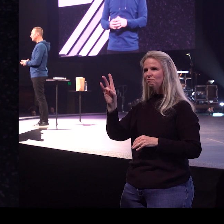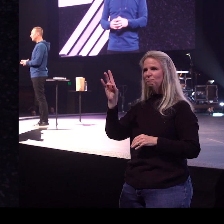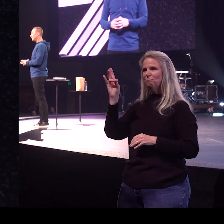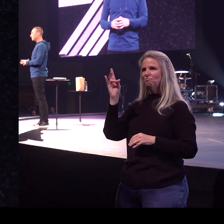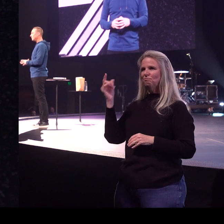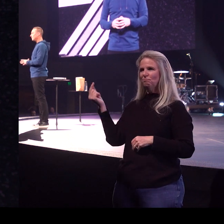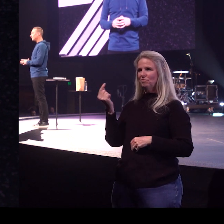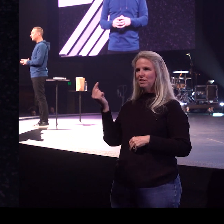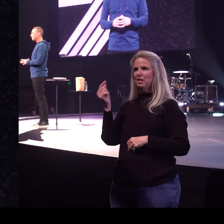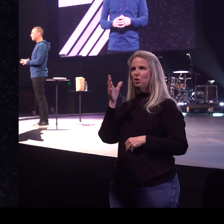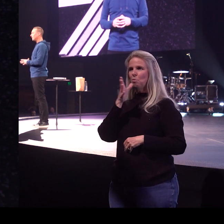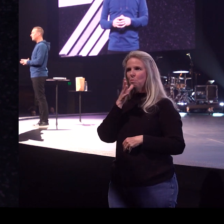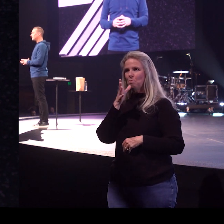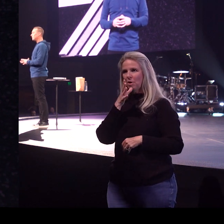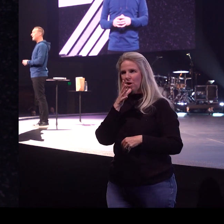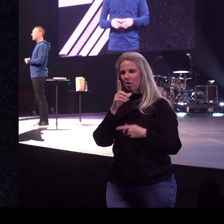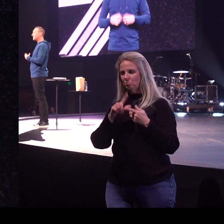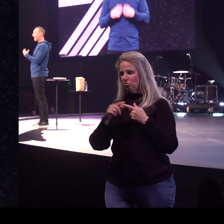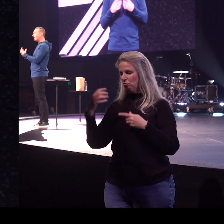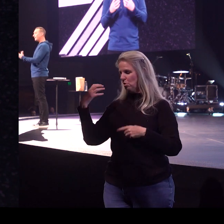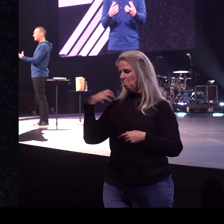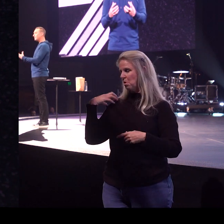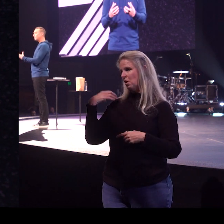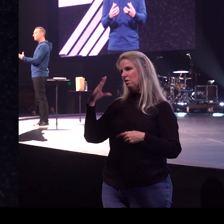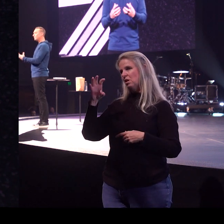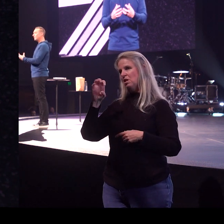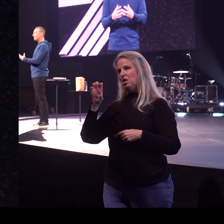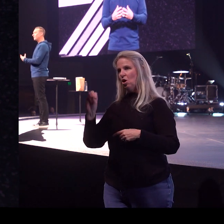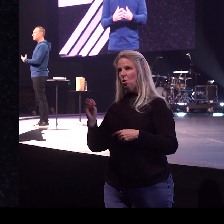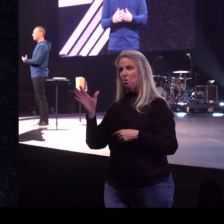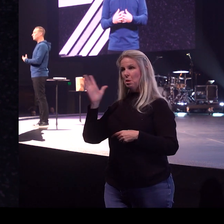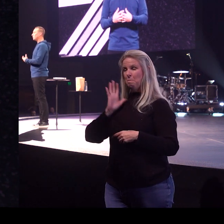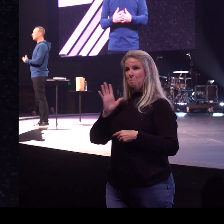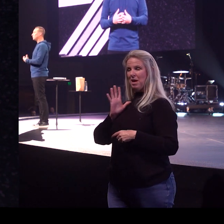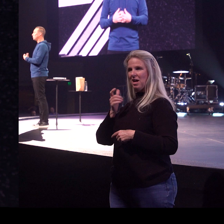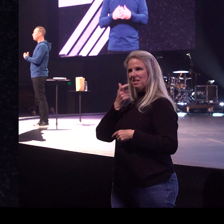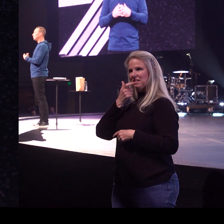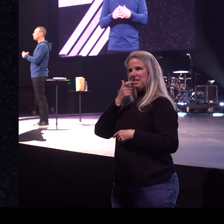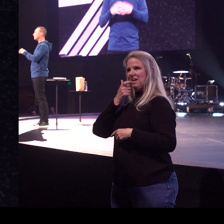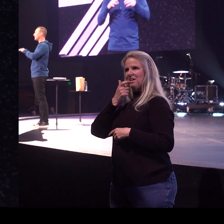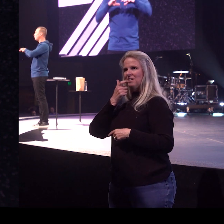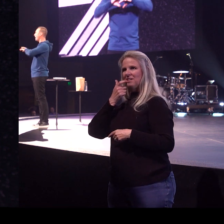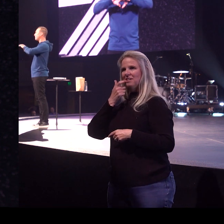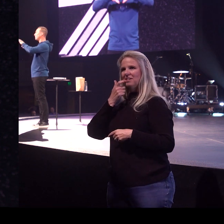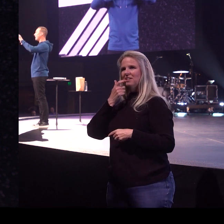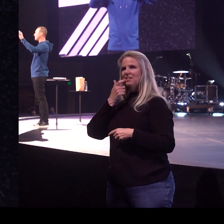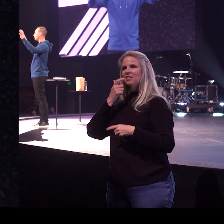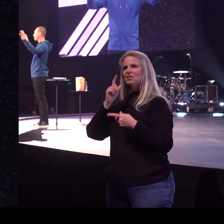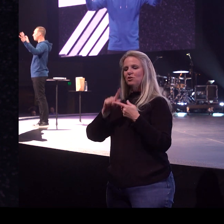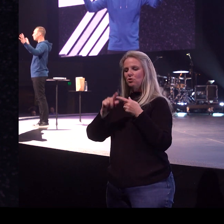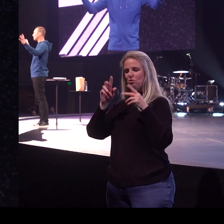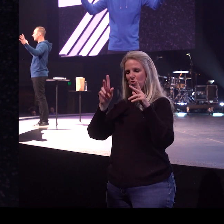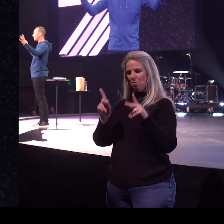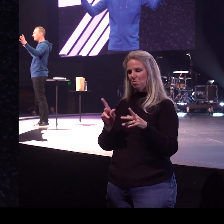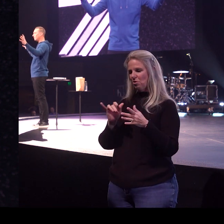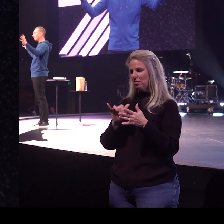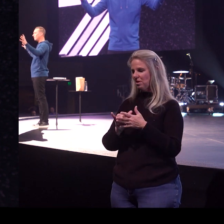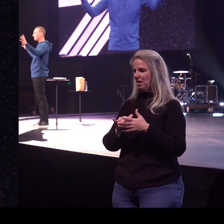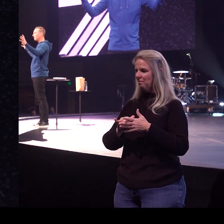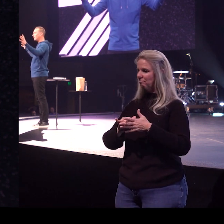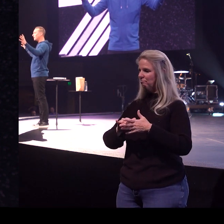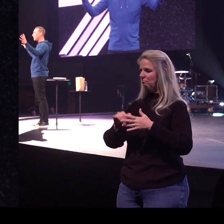CEO, to the ex-addict, to the person who you look like you have your life all